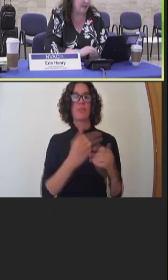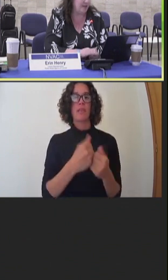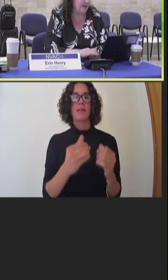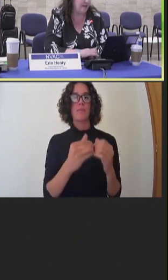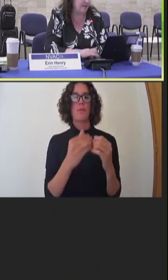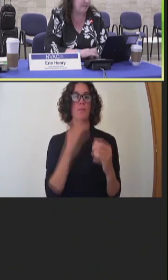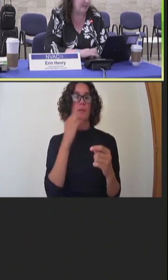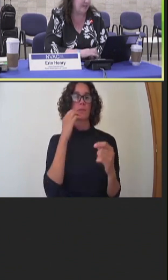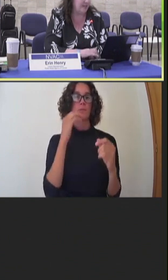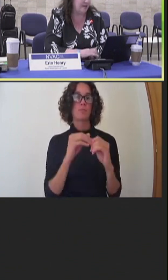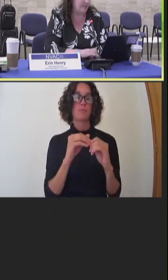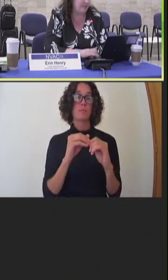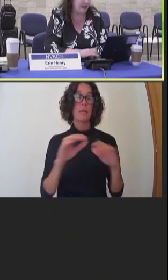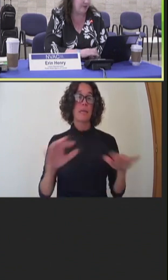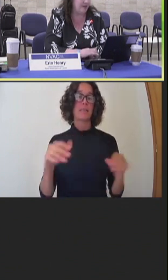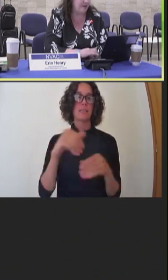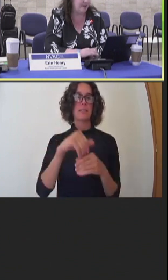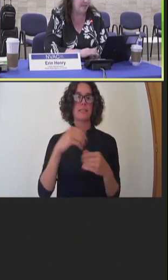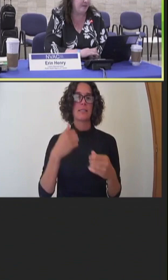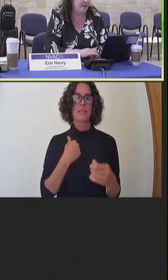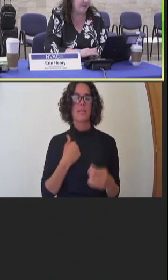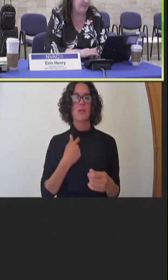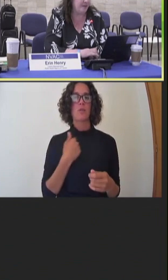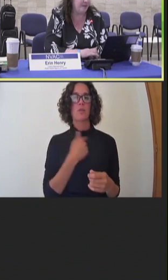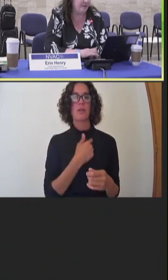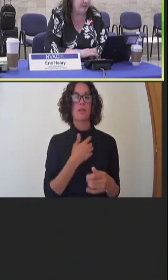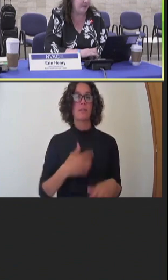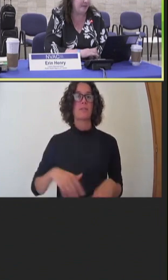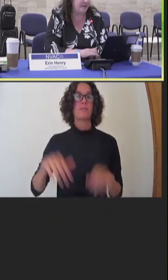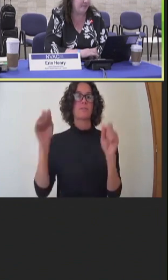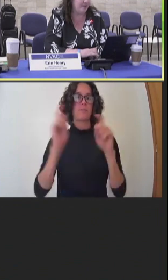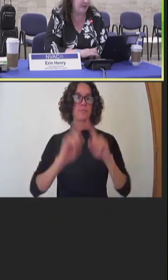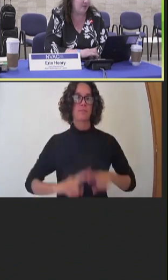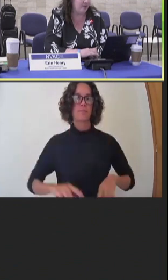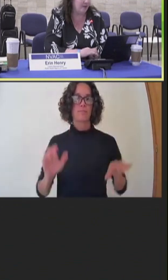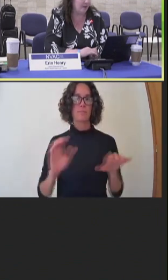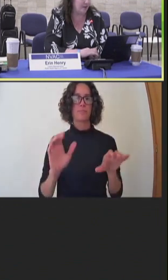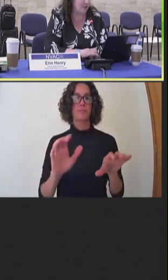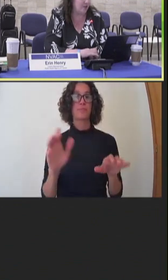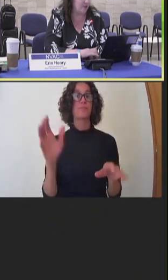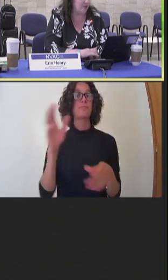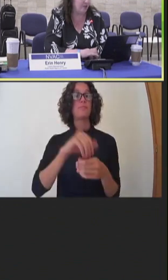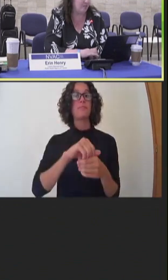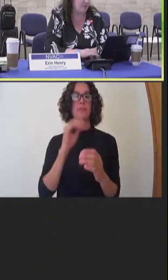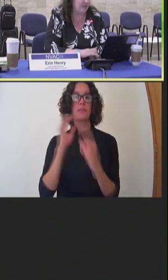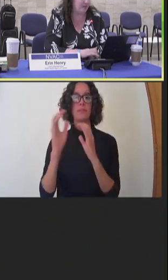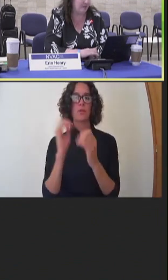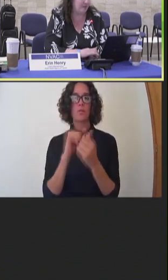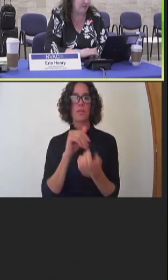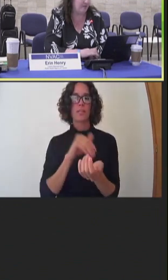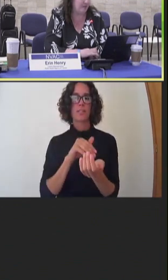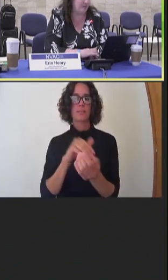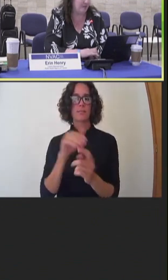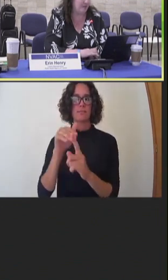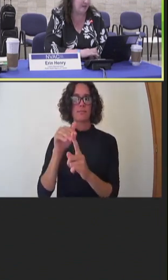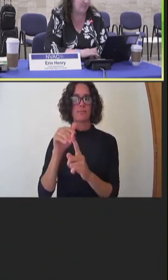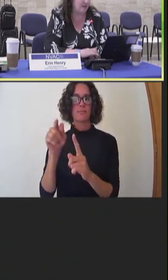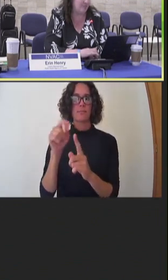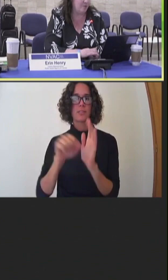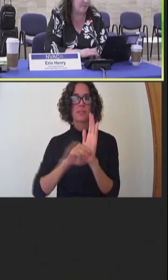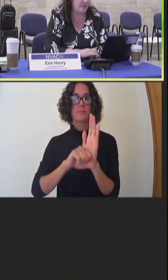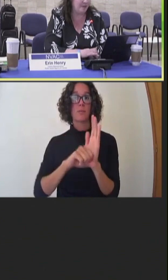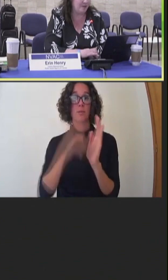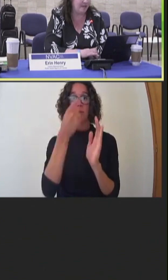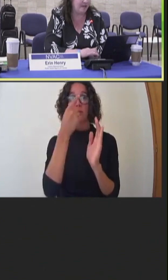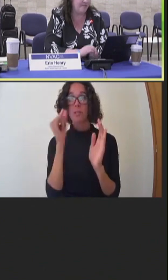in Canada, we've taken a number of actions, including sending communications to clinicians to alert them of the symptoms of measles, as we spoke